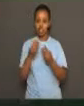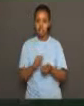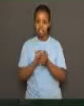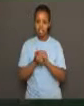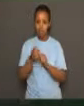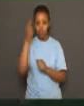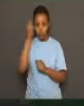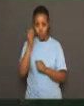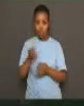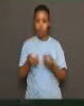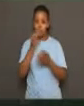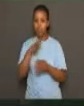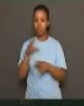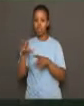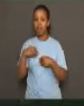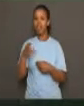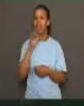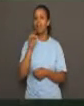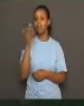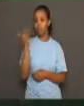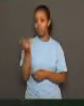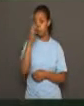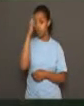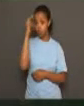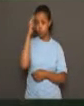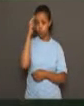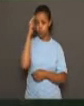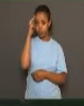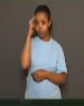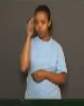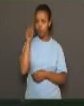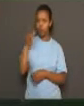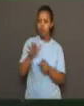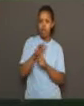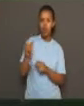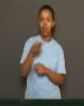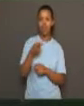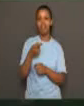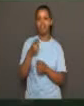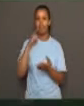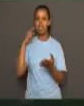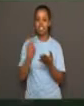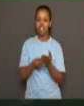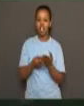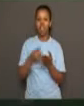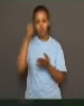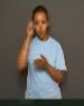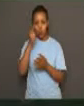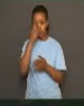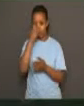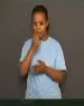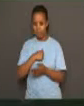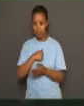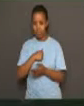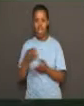many people because he did not have enough evidence to prove his theory.